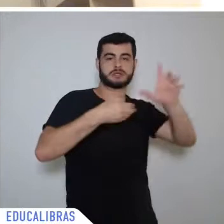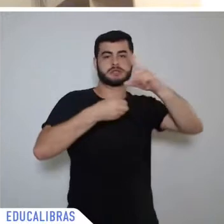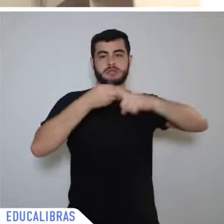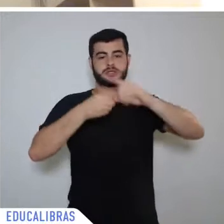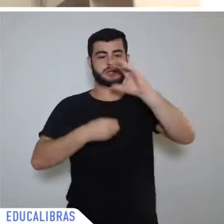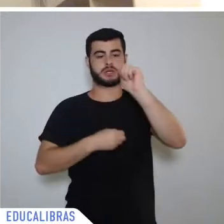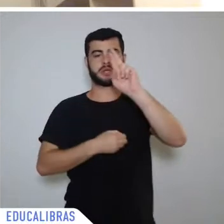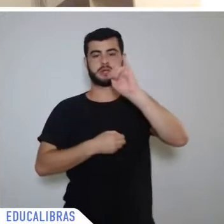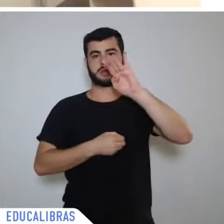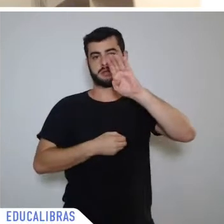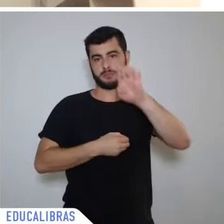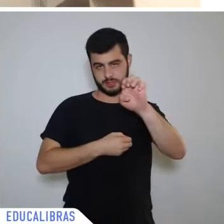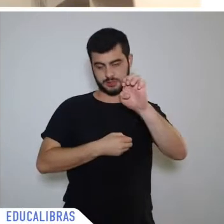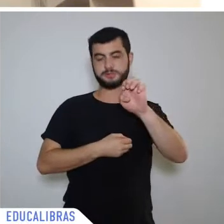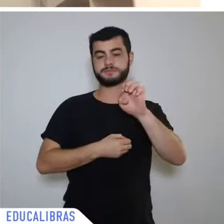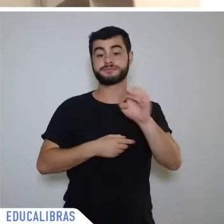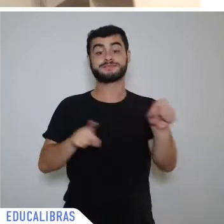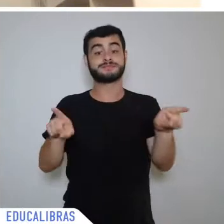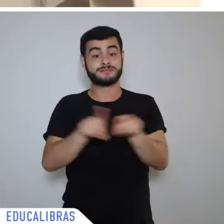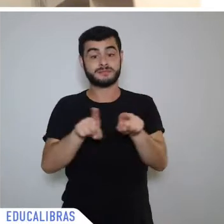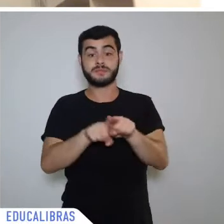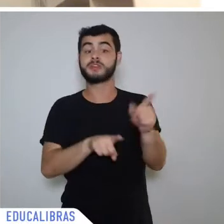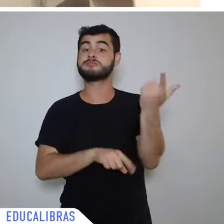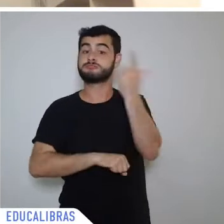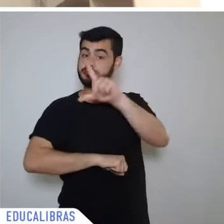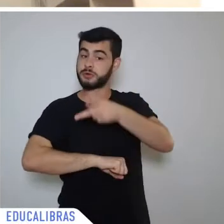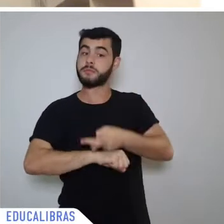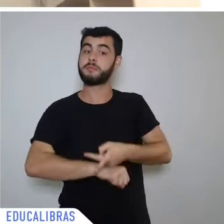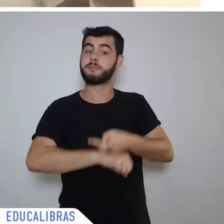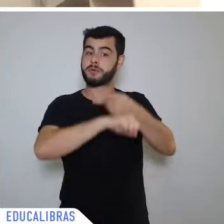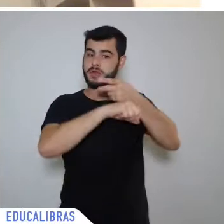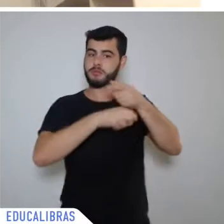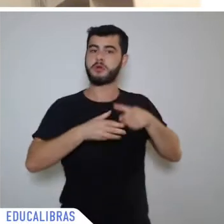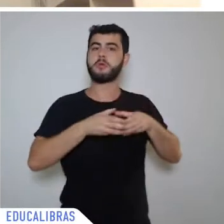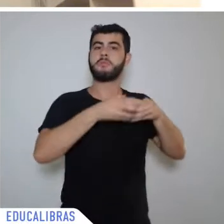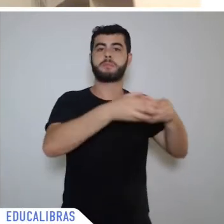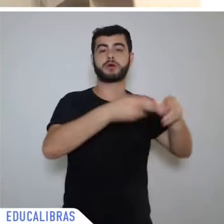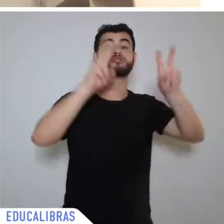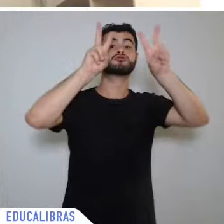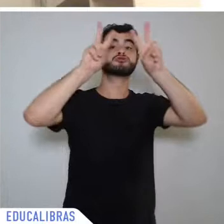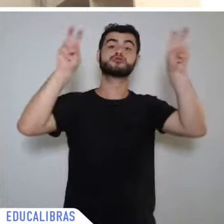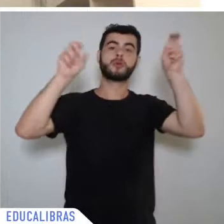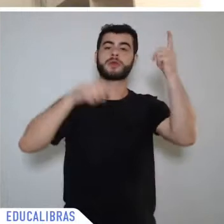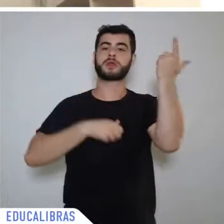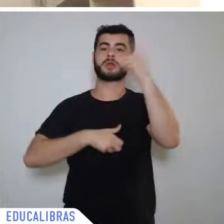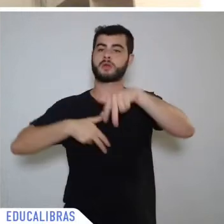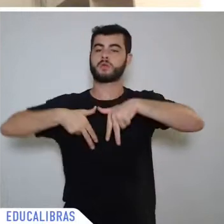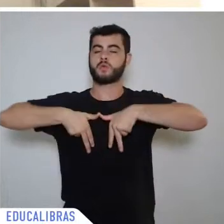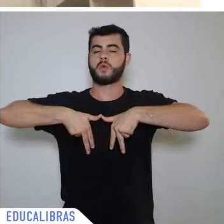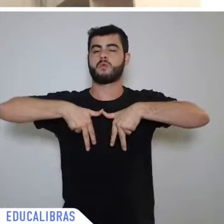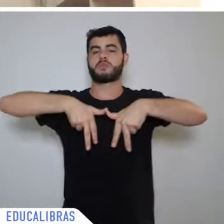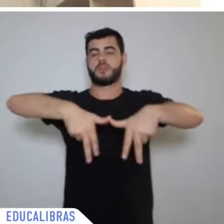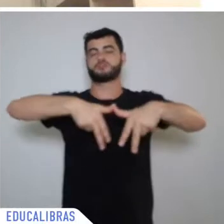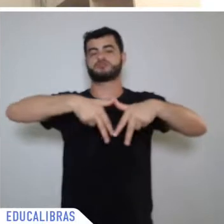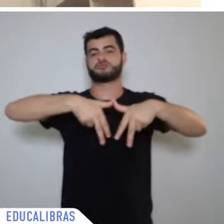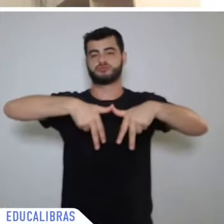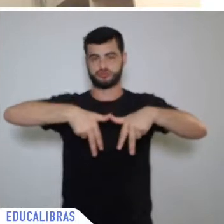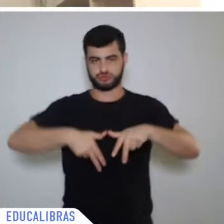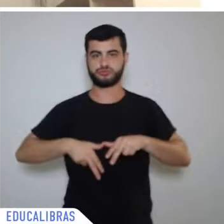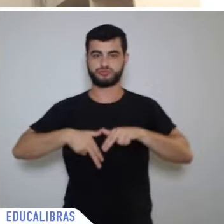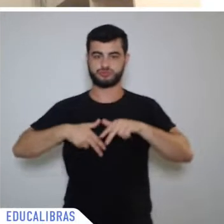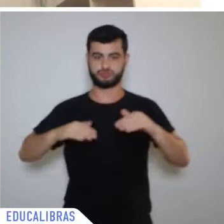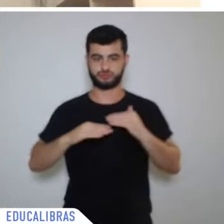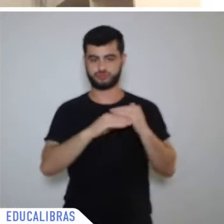on topics such as sexual rights and reproductive rights, disabilities, mental health, violence against women, and penal and social